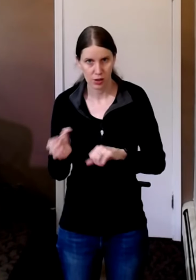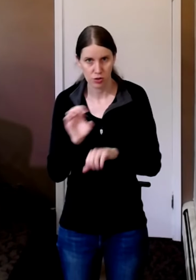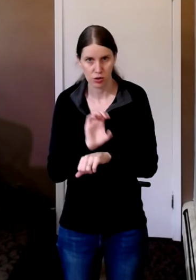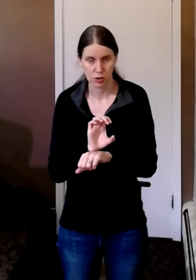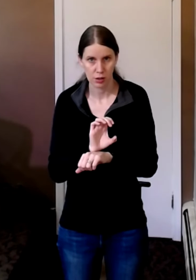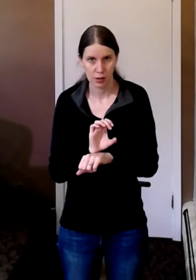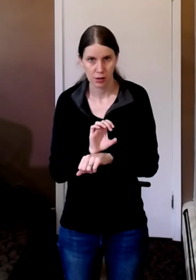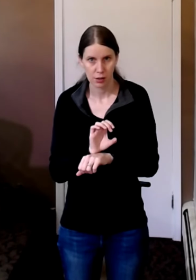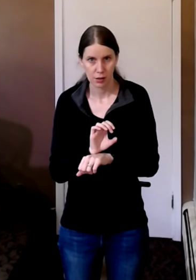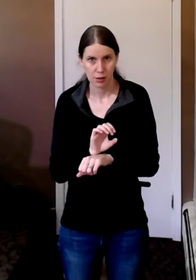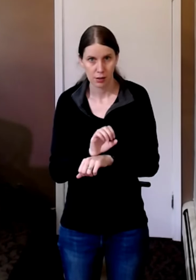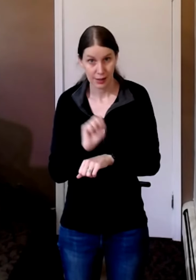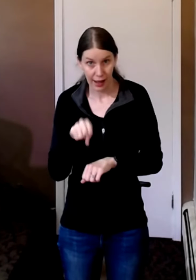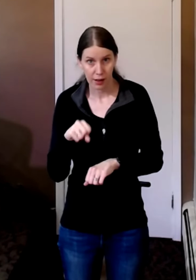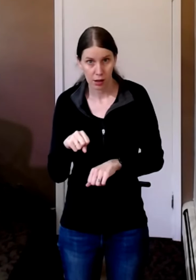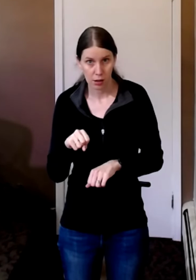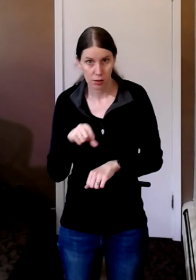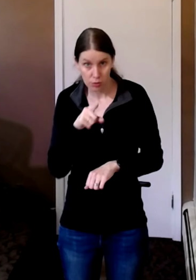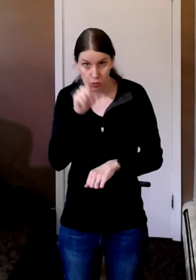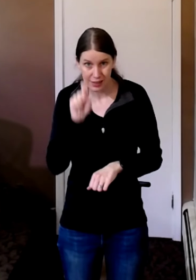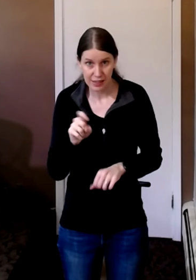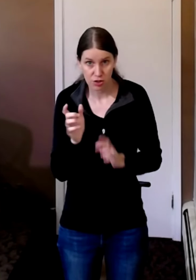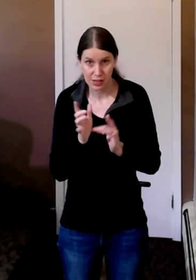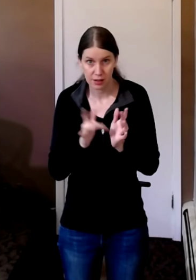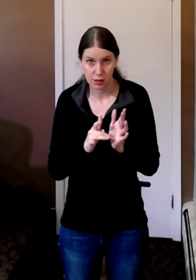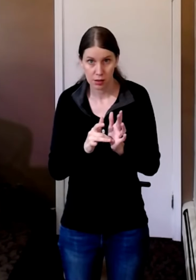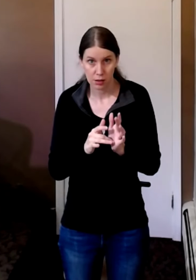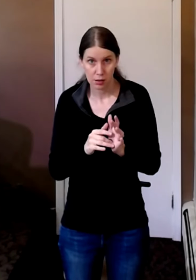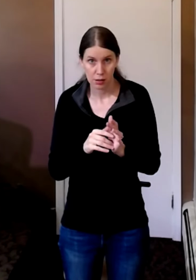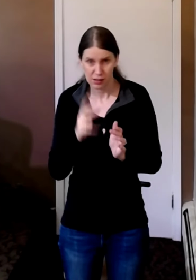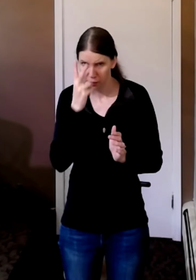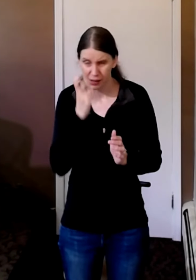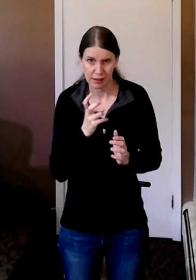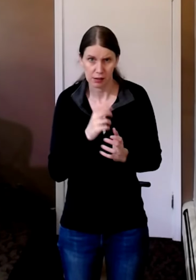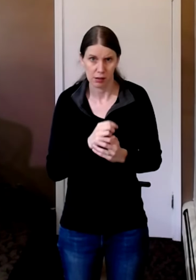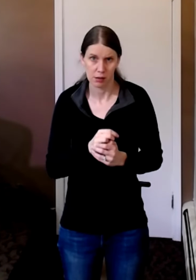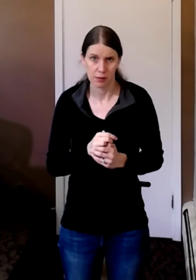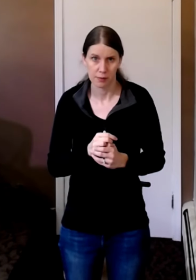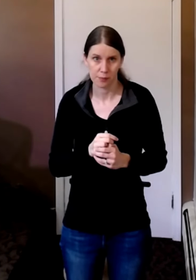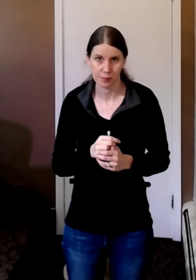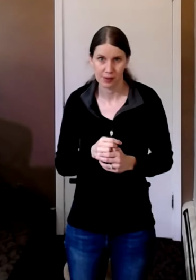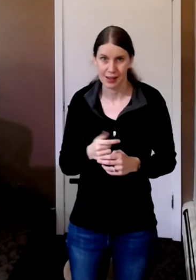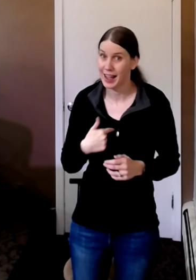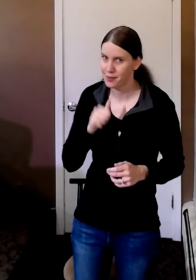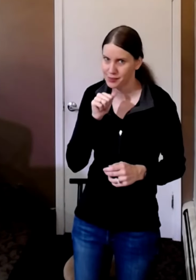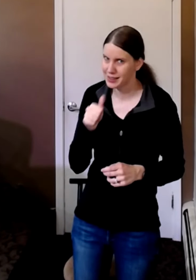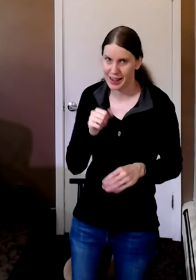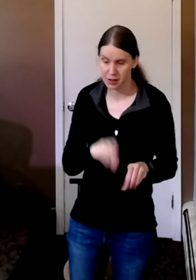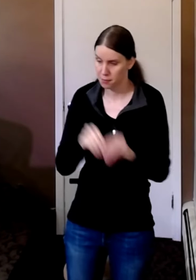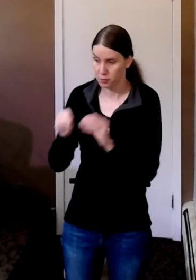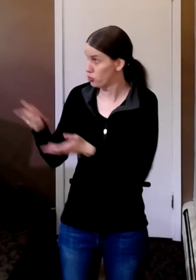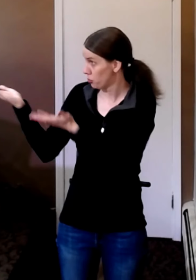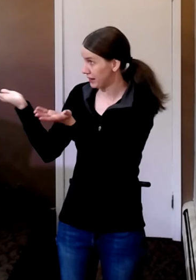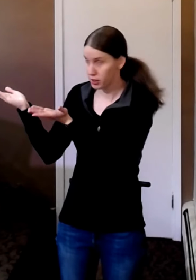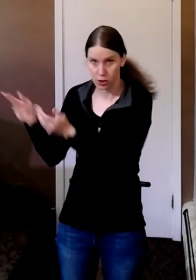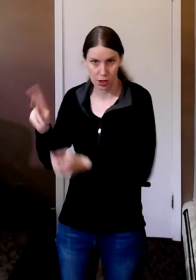What? Yes, because you need Jesus. You're blinded. Now, I'm not going to put you in the pulpit.